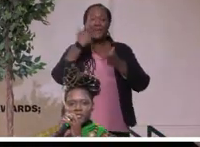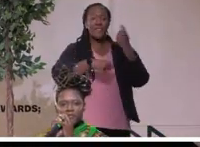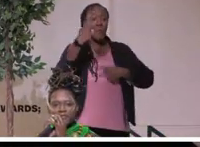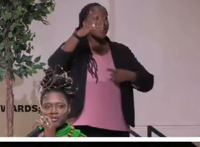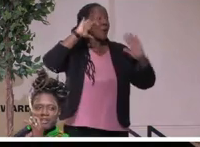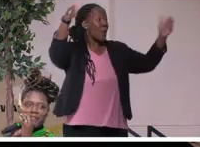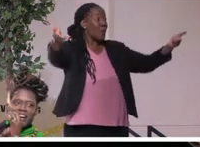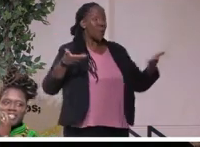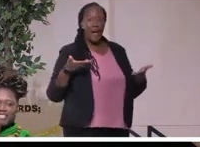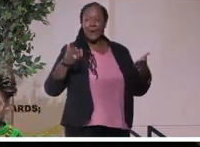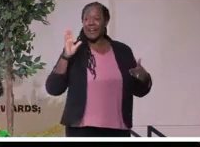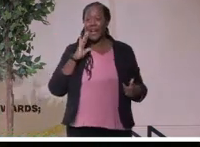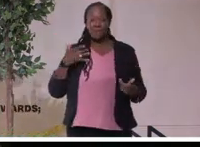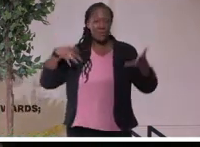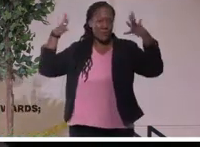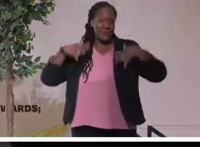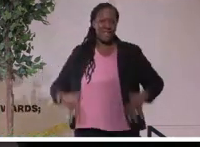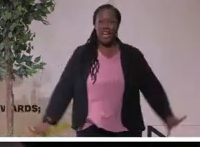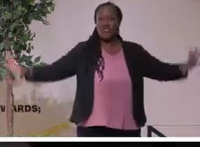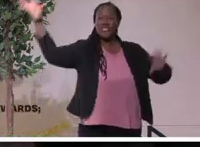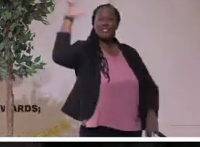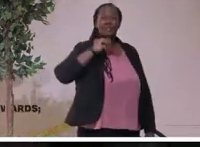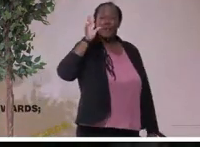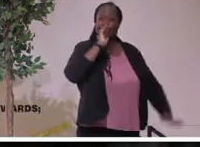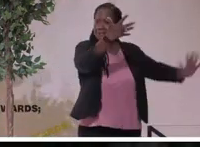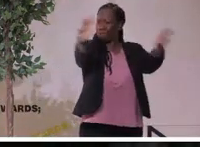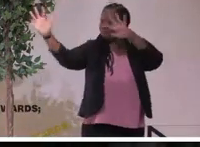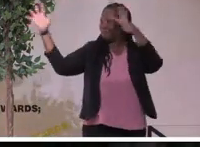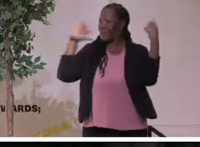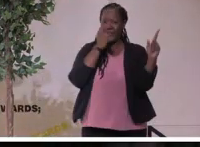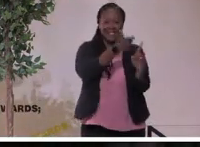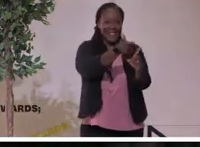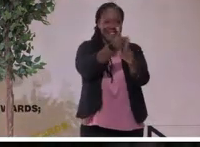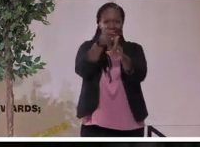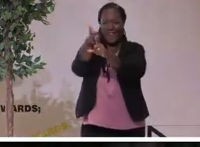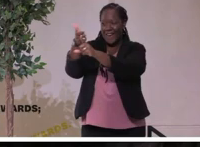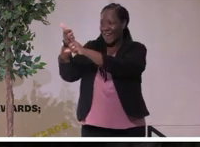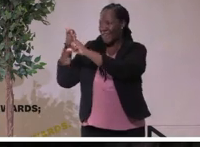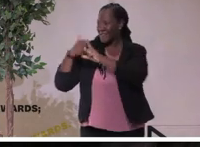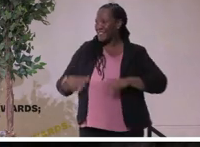Welcome to the Future of Fashion Experience. Give yourselves a round of applause.